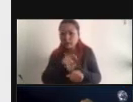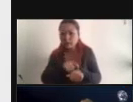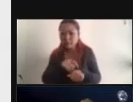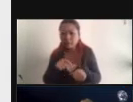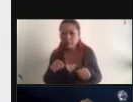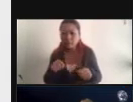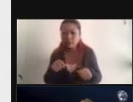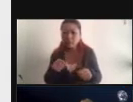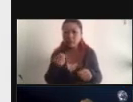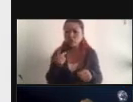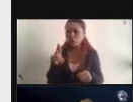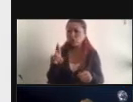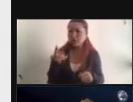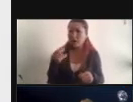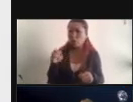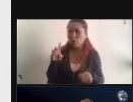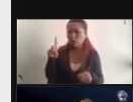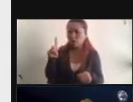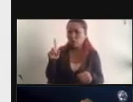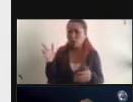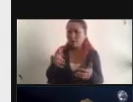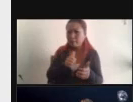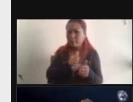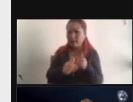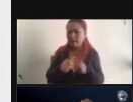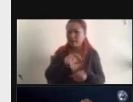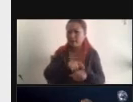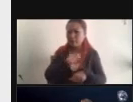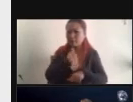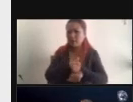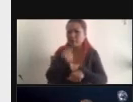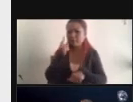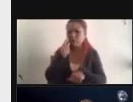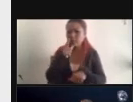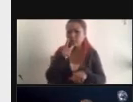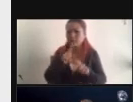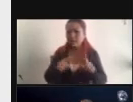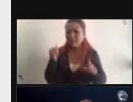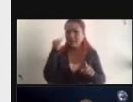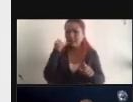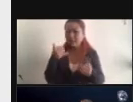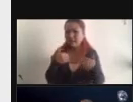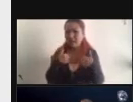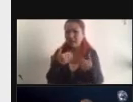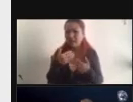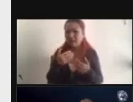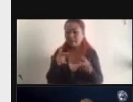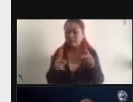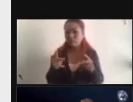Dr. Howard, we're beyond the time that we had initially established, but if there are a couple of burning questions,